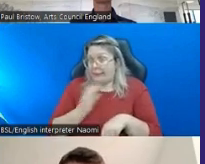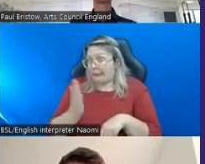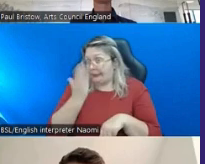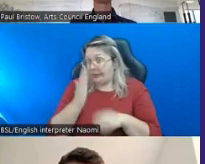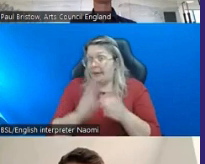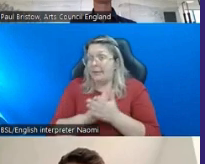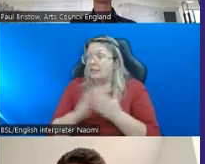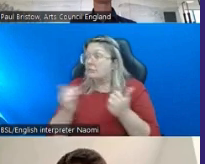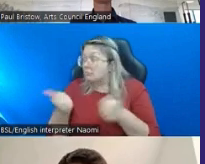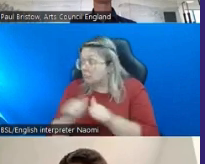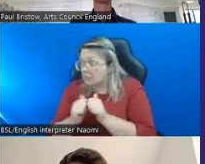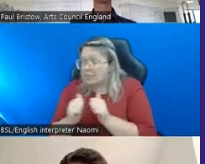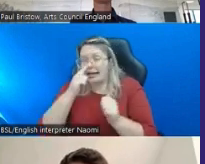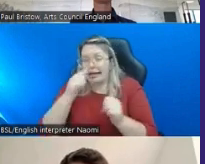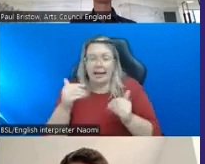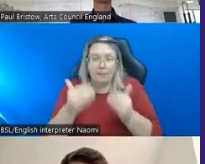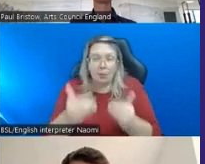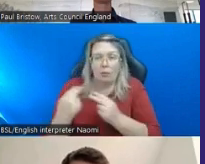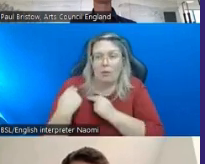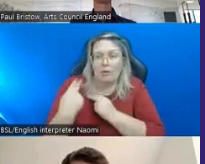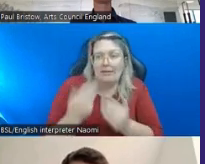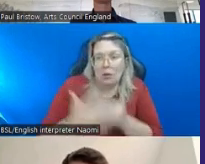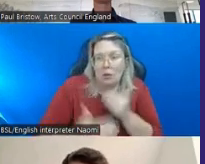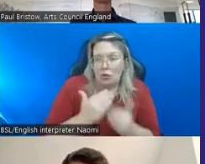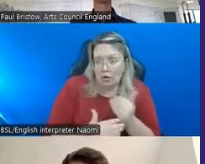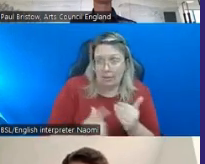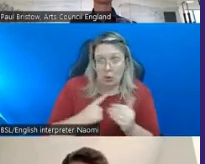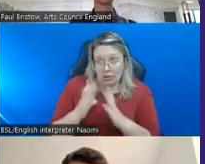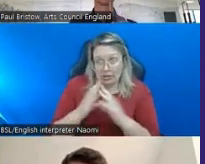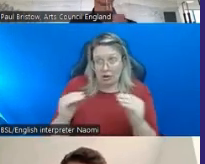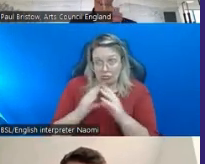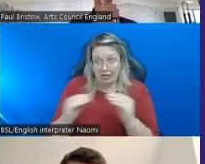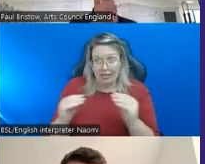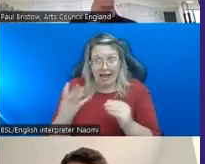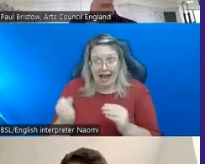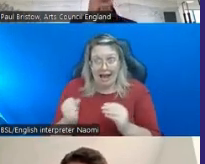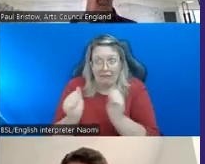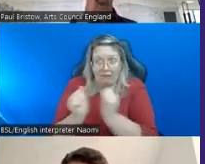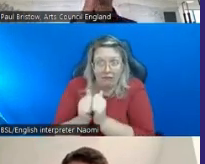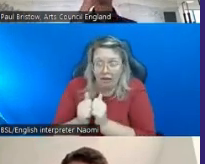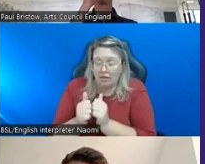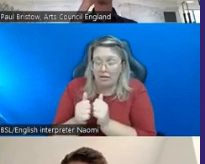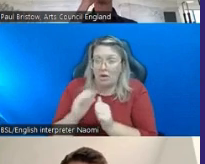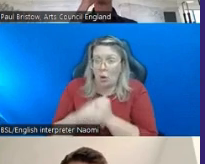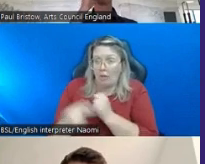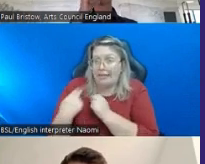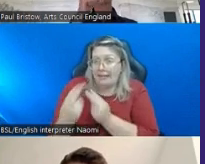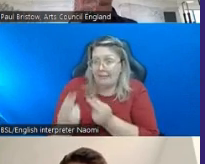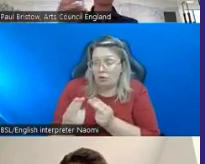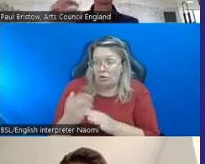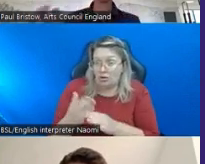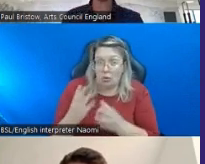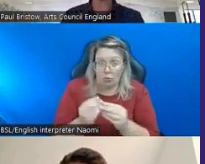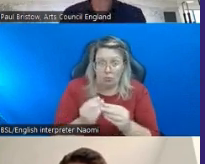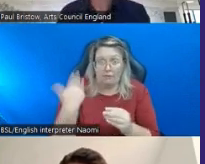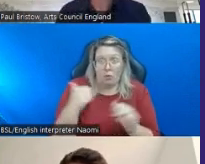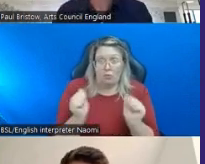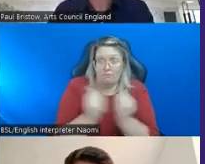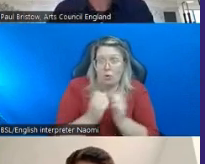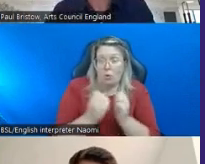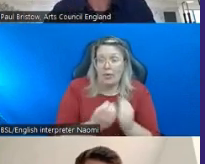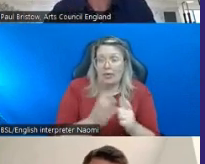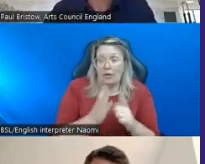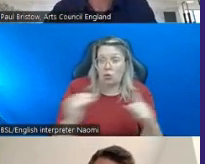devolution, and which they've been working on for several years. They actually had a deal with the previous government on the table. So yeah,